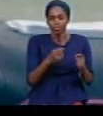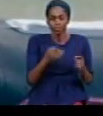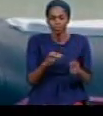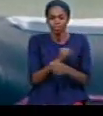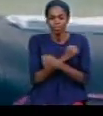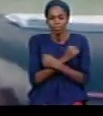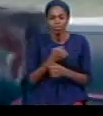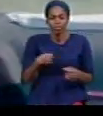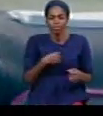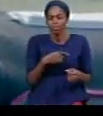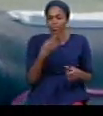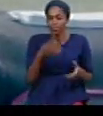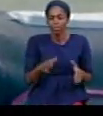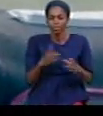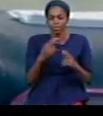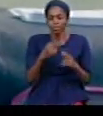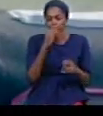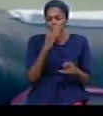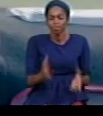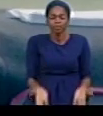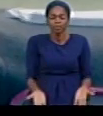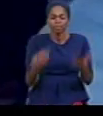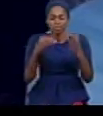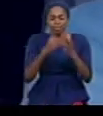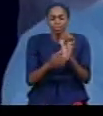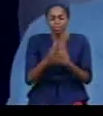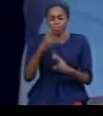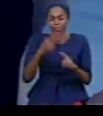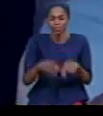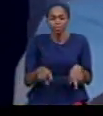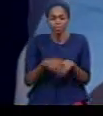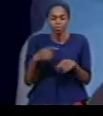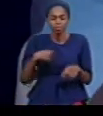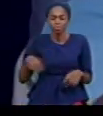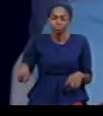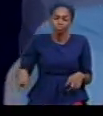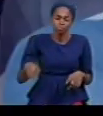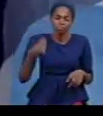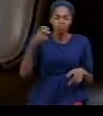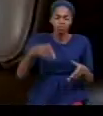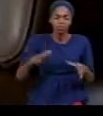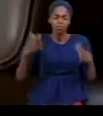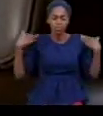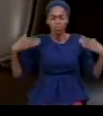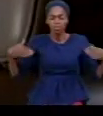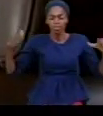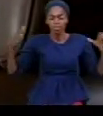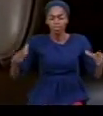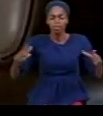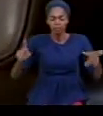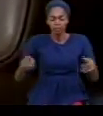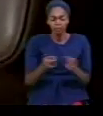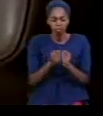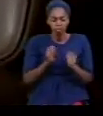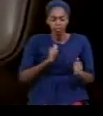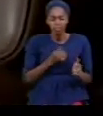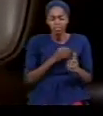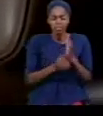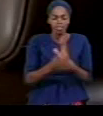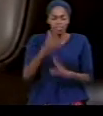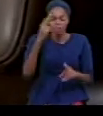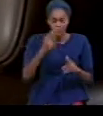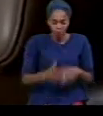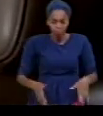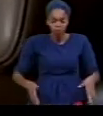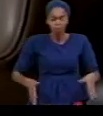said that is your death in Jesus' name. We pray that as we go through this journey, let your angels encamp around about us in Jesus' name. Take us